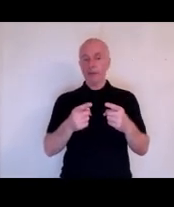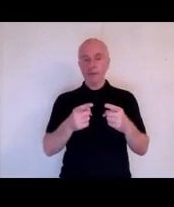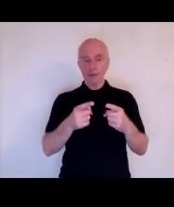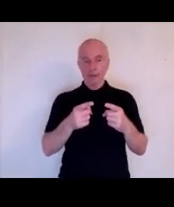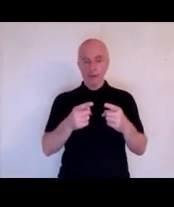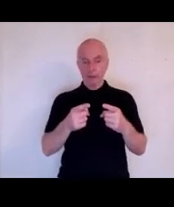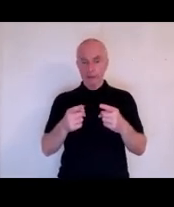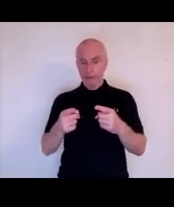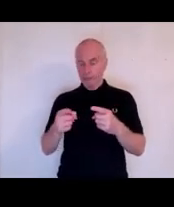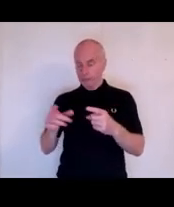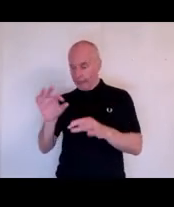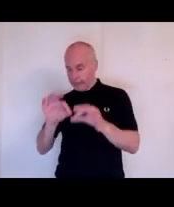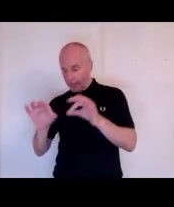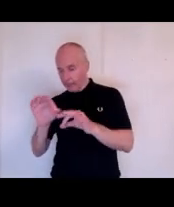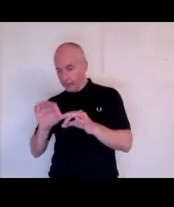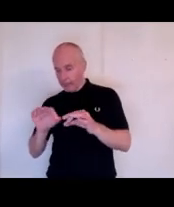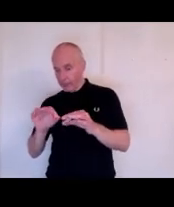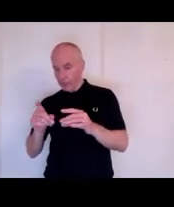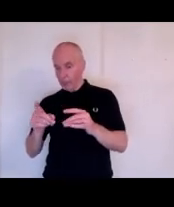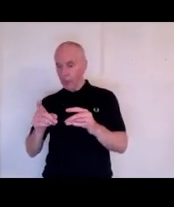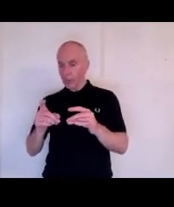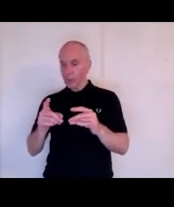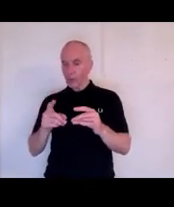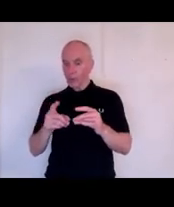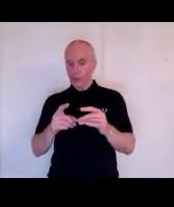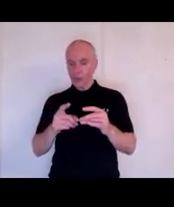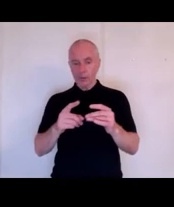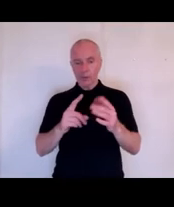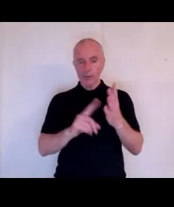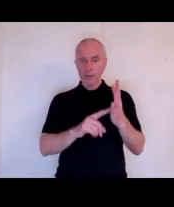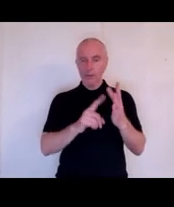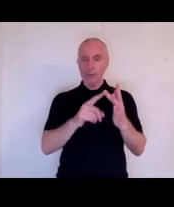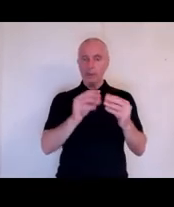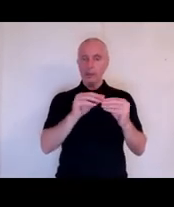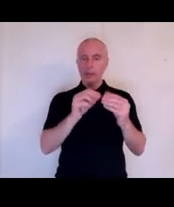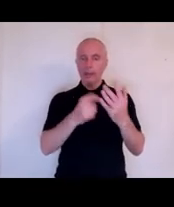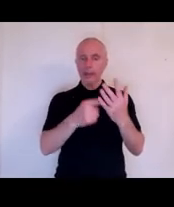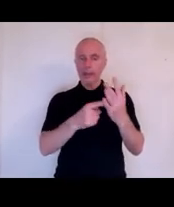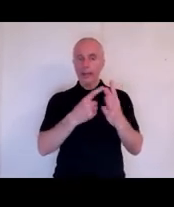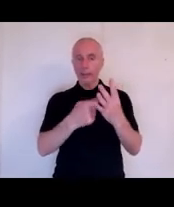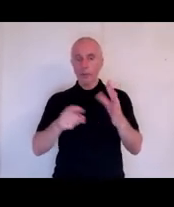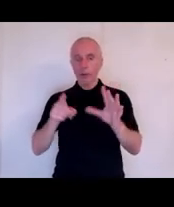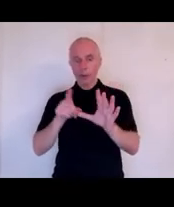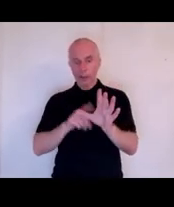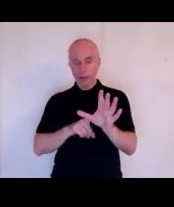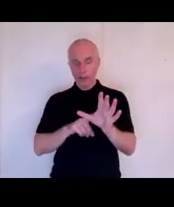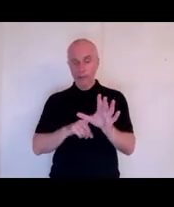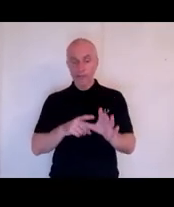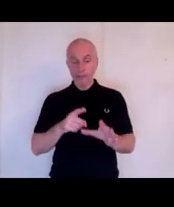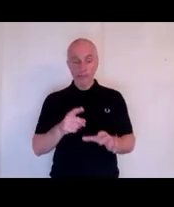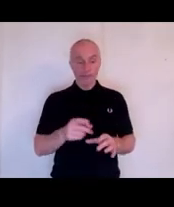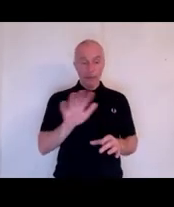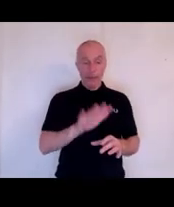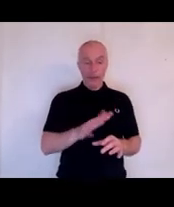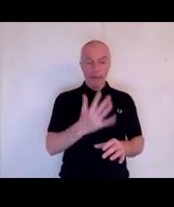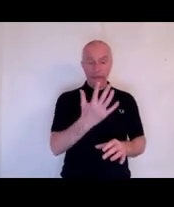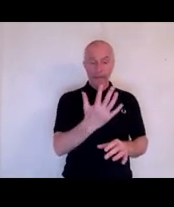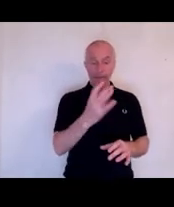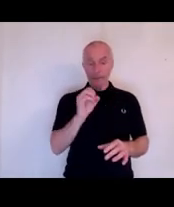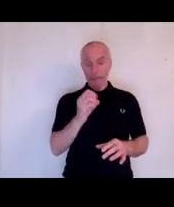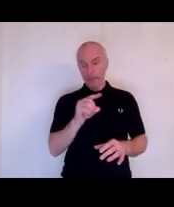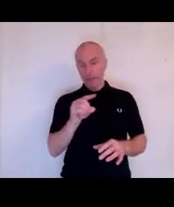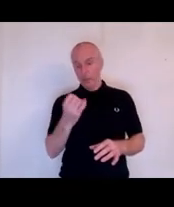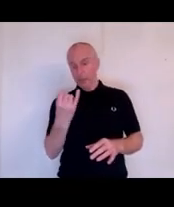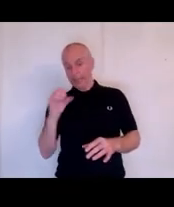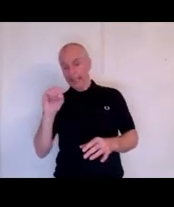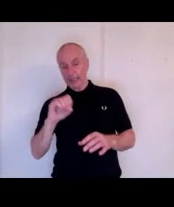50 to 60 different squares that are coloured